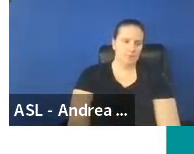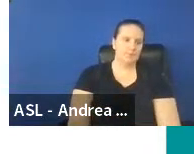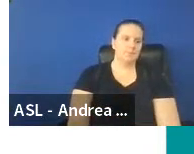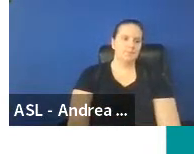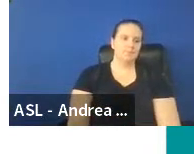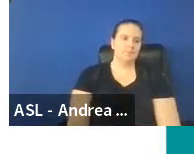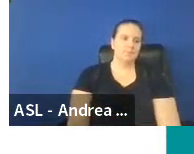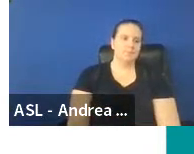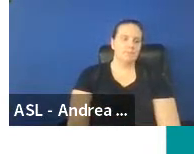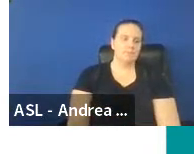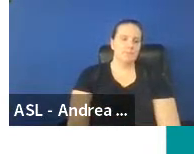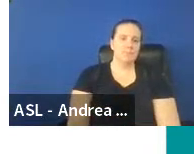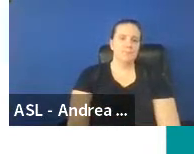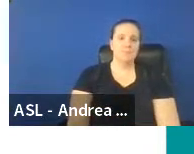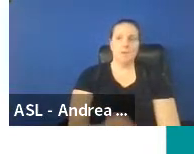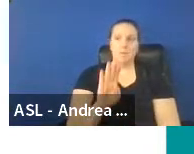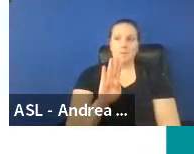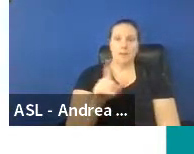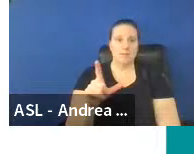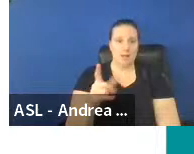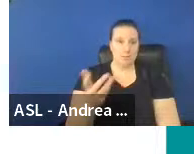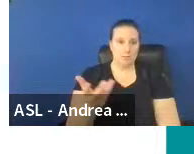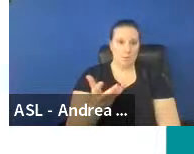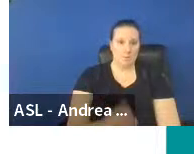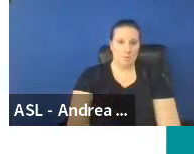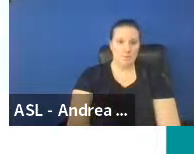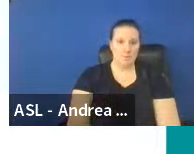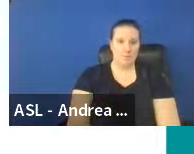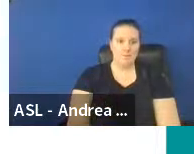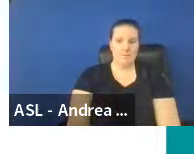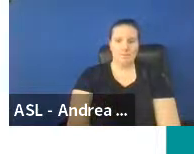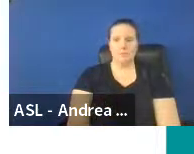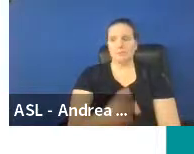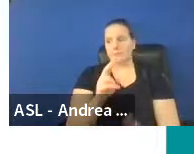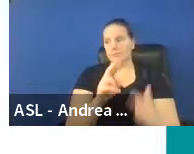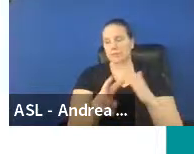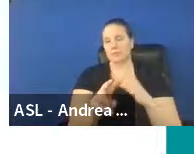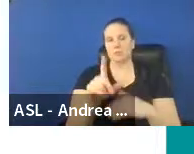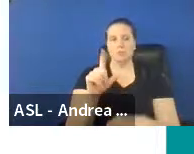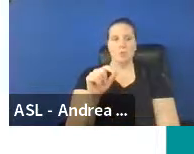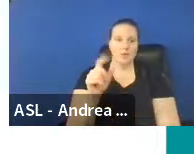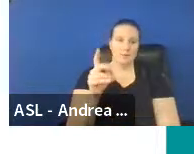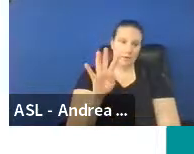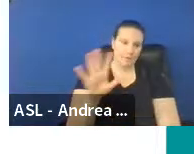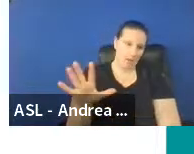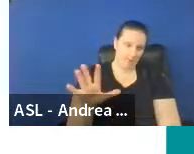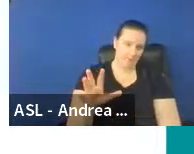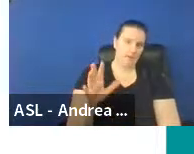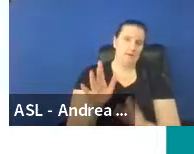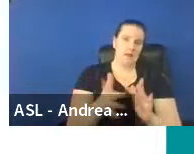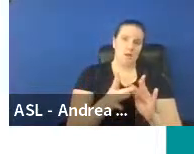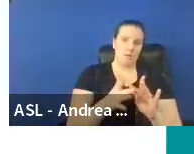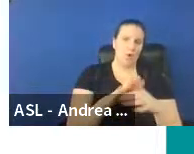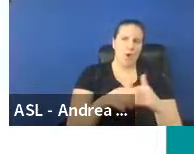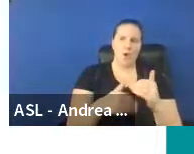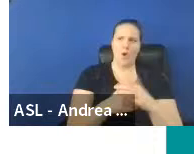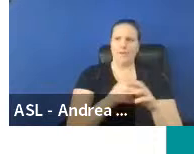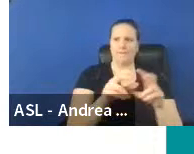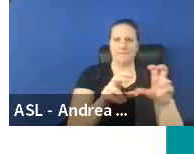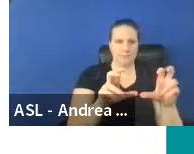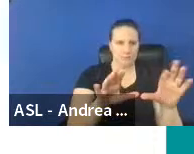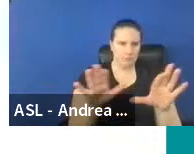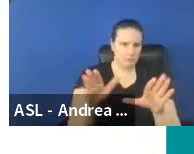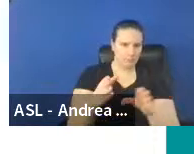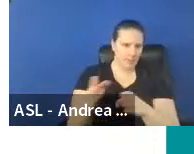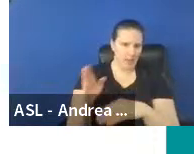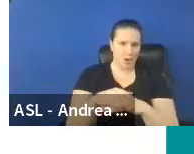So the baseline of this is the projected 2045 transit network. So all the investments that are planned on